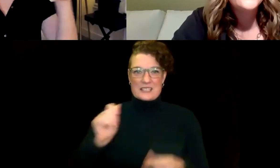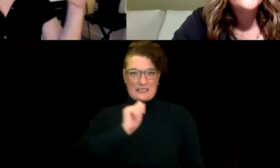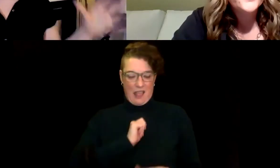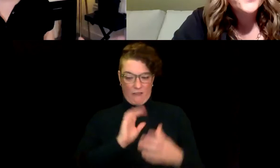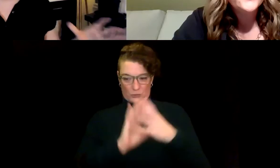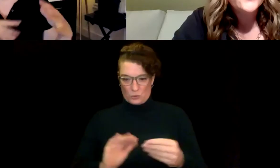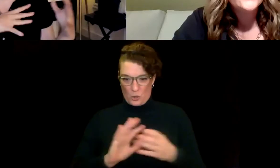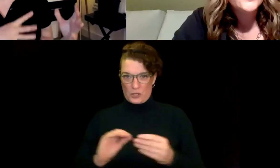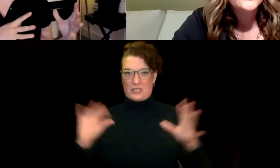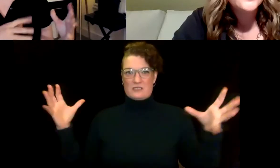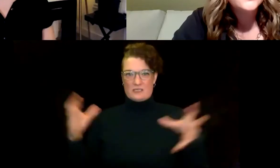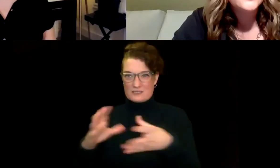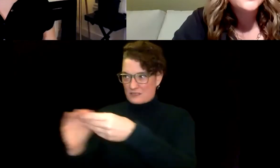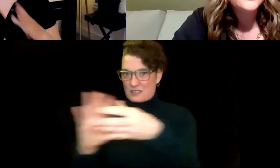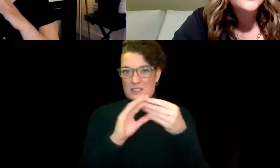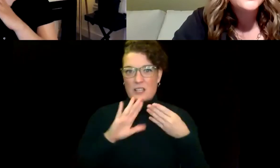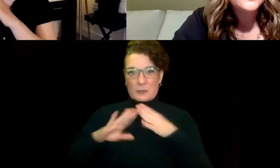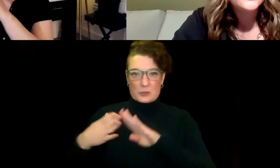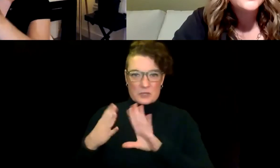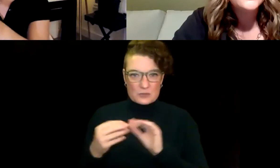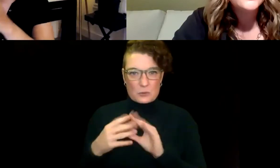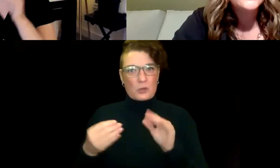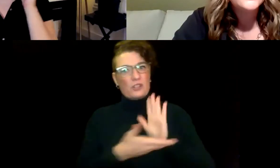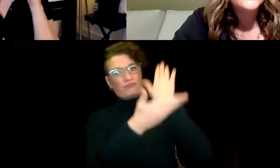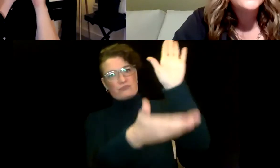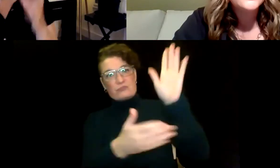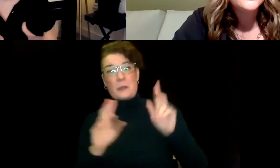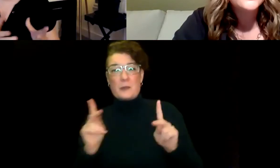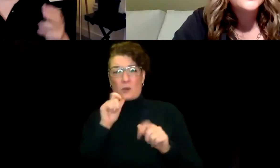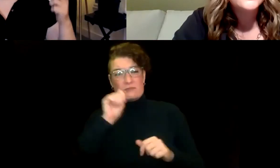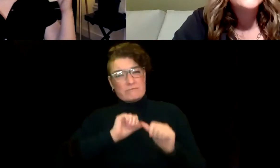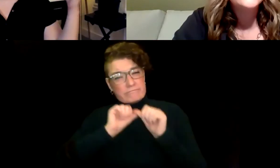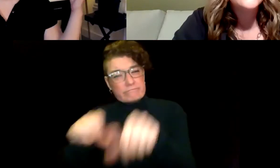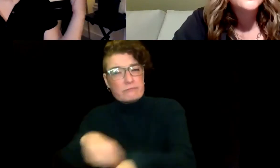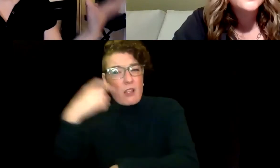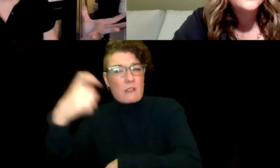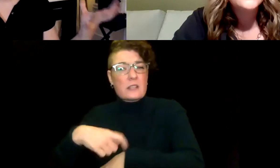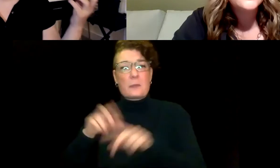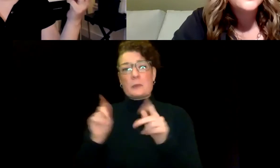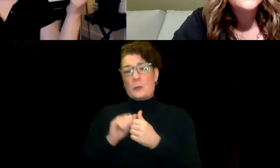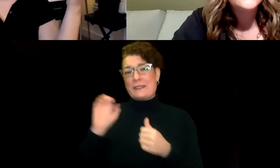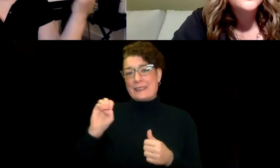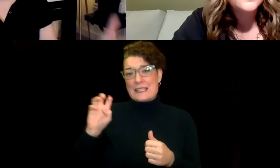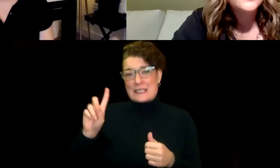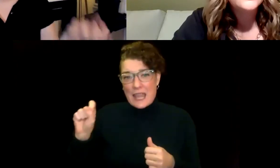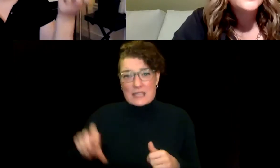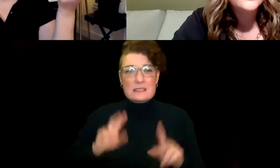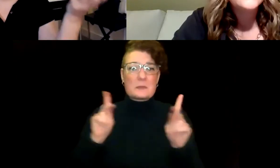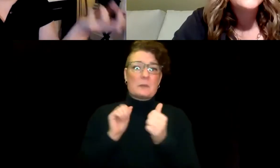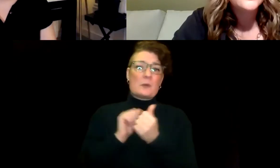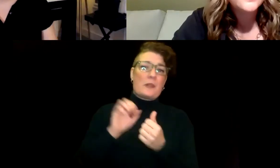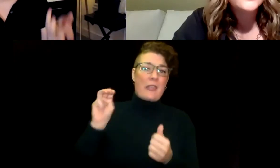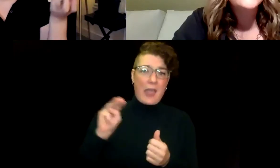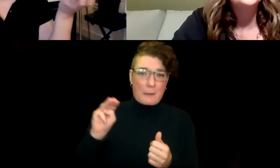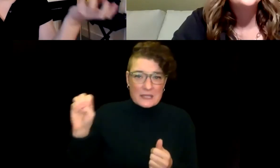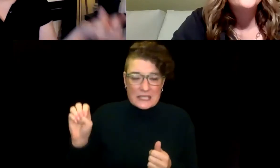broader stories about our communities, about long haulers and people with EDS and people with ME and people with fibromyalgia and